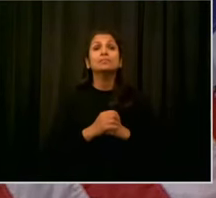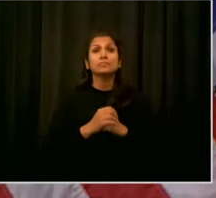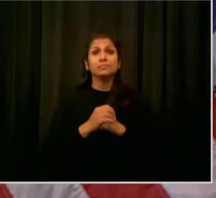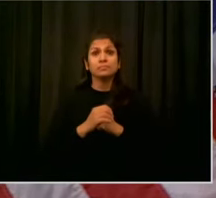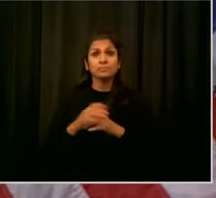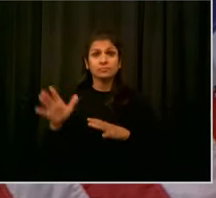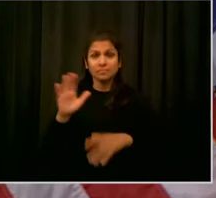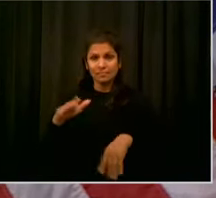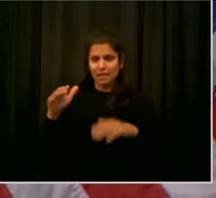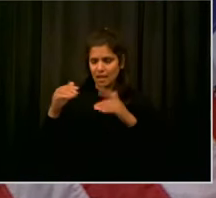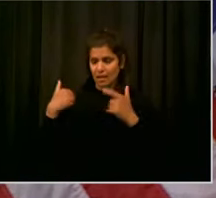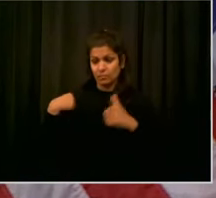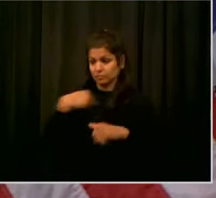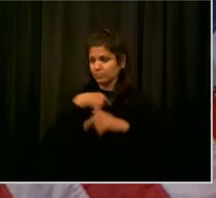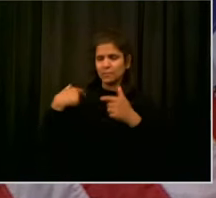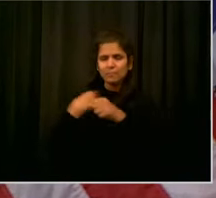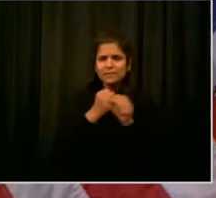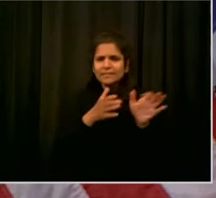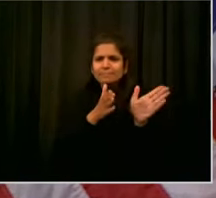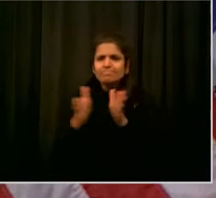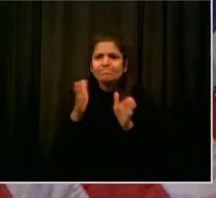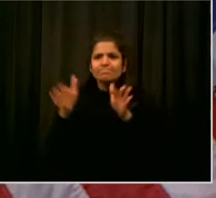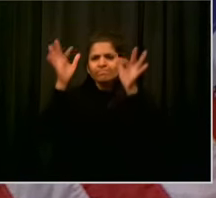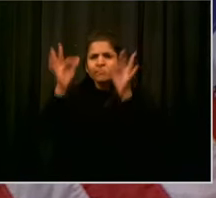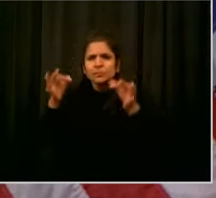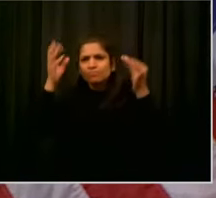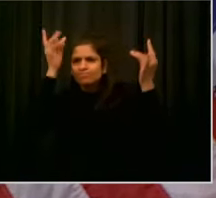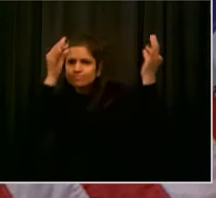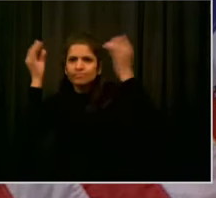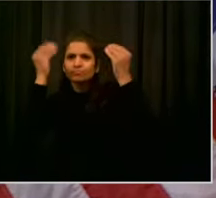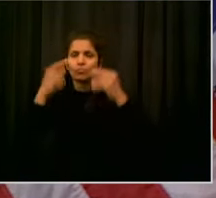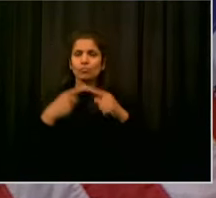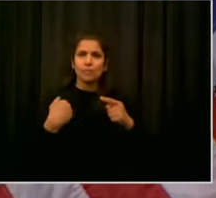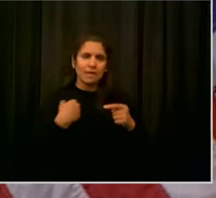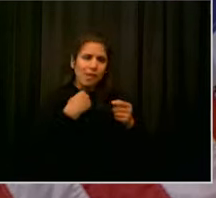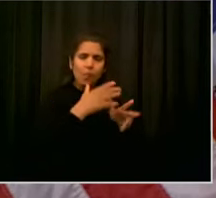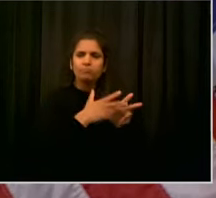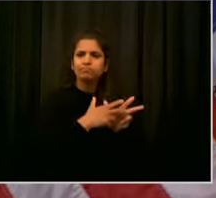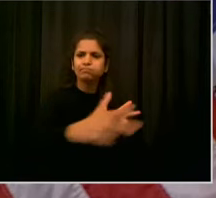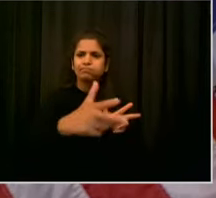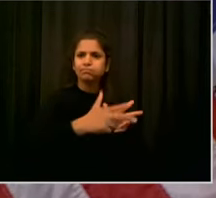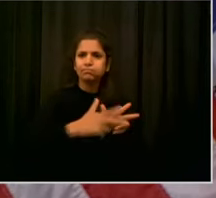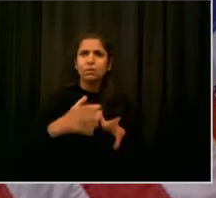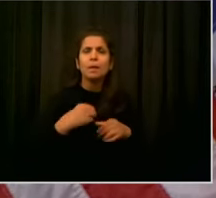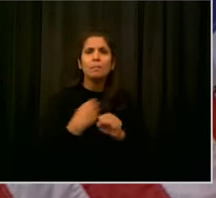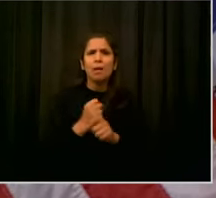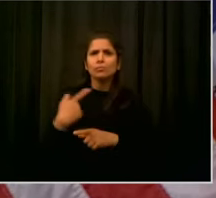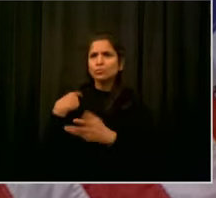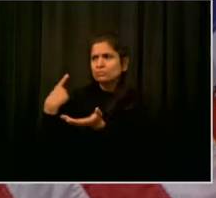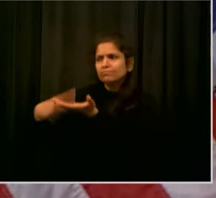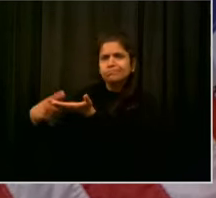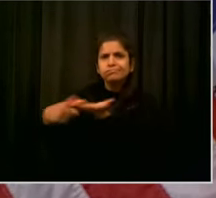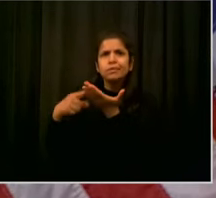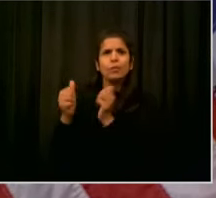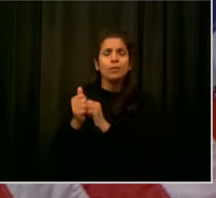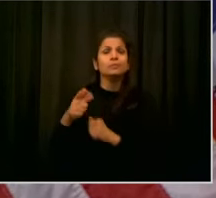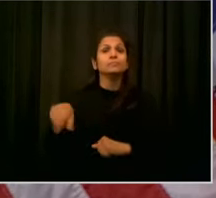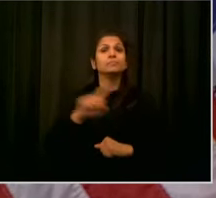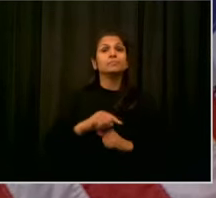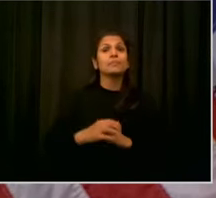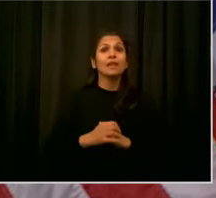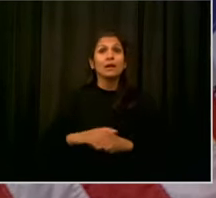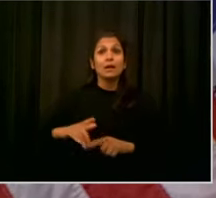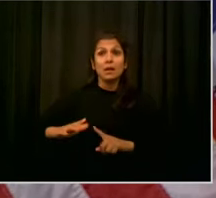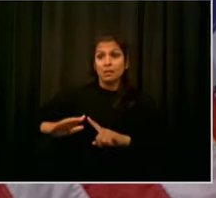a very bad reality where, and I think you saw it bluntly sometimes in the previous administration, where